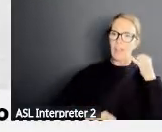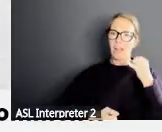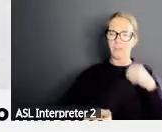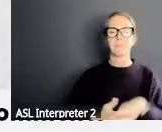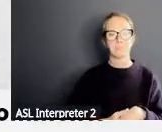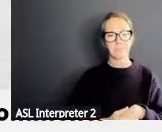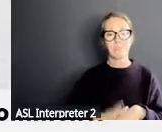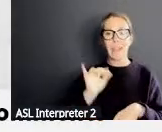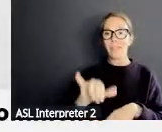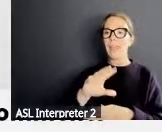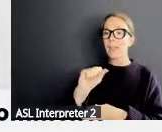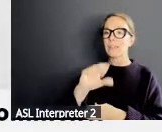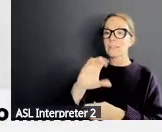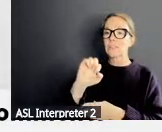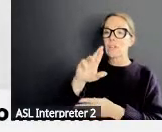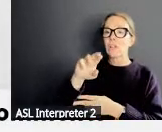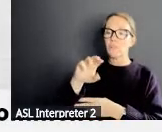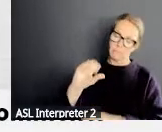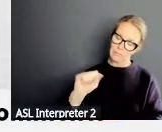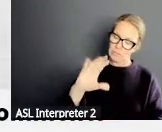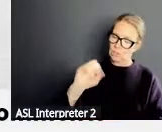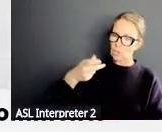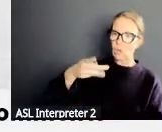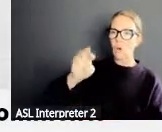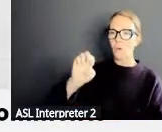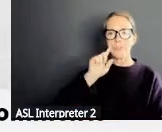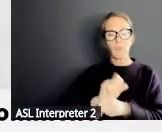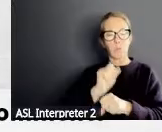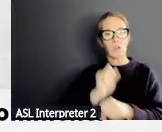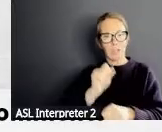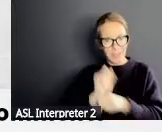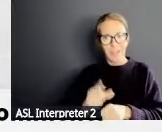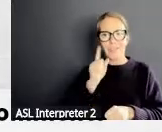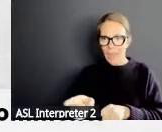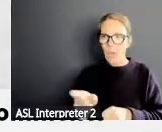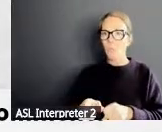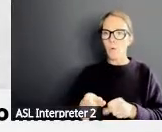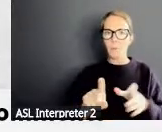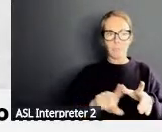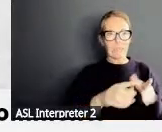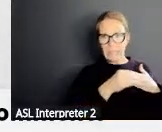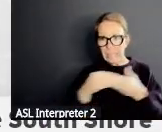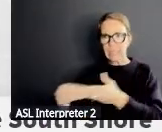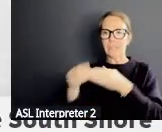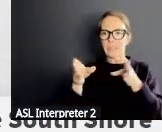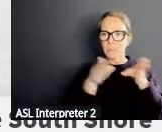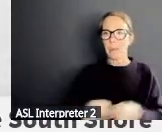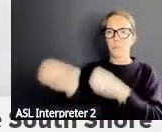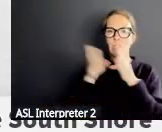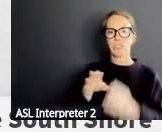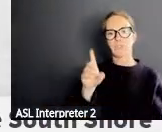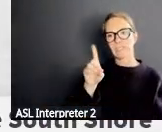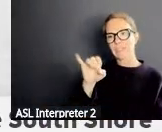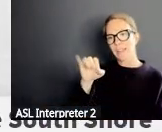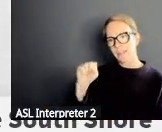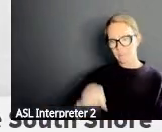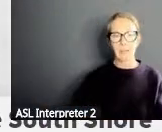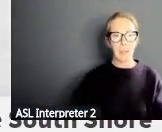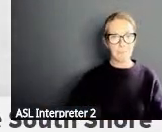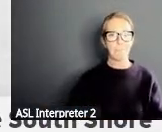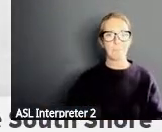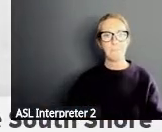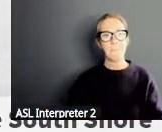final scope of work that will serve as the basis for preparation of the EIS. Next slide, please.